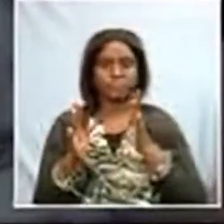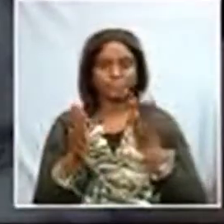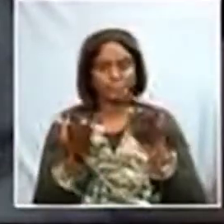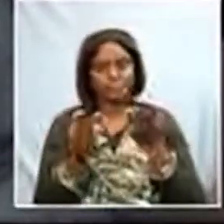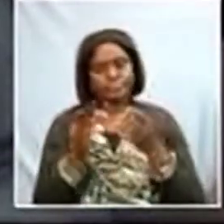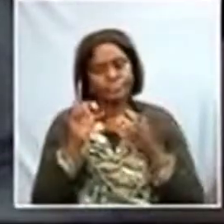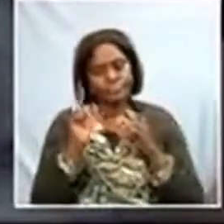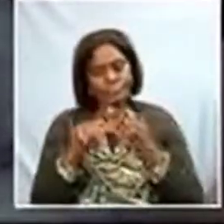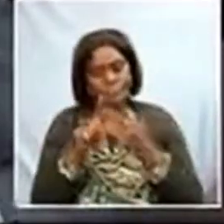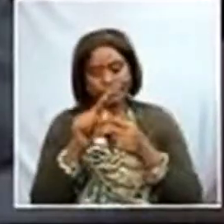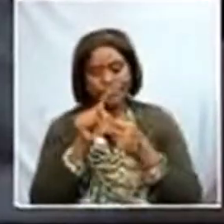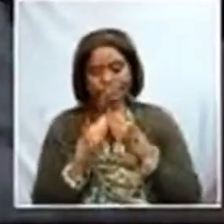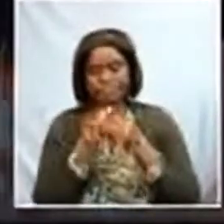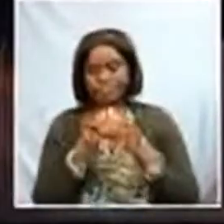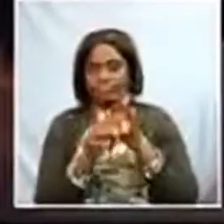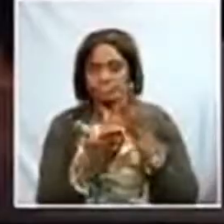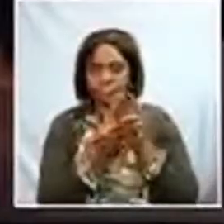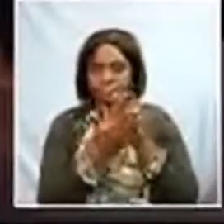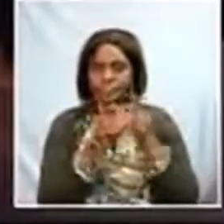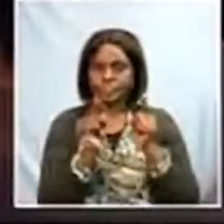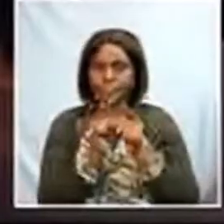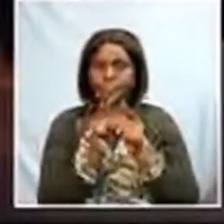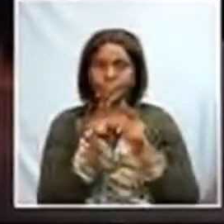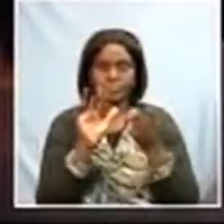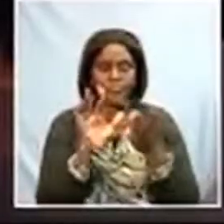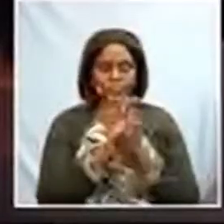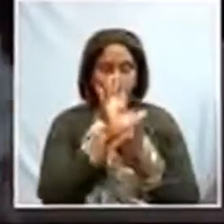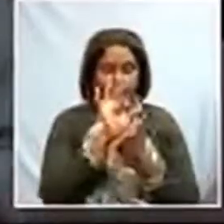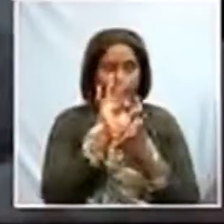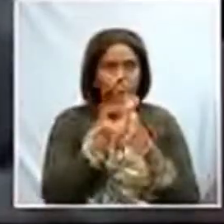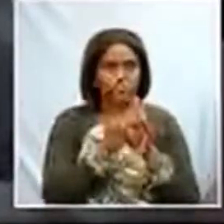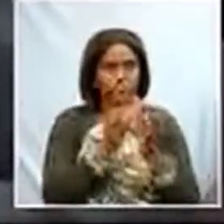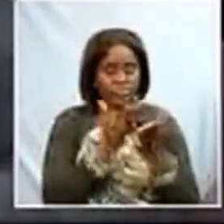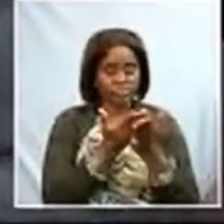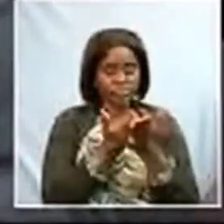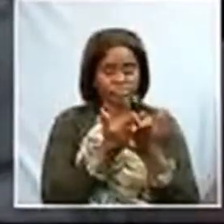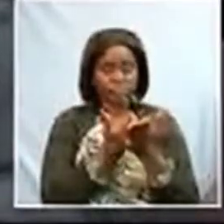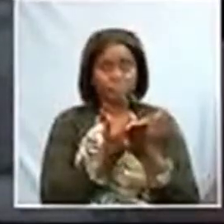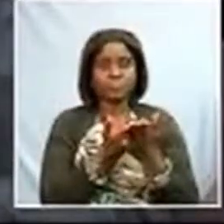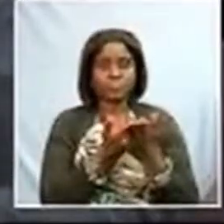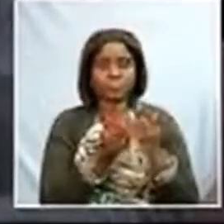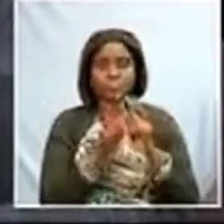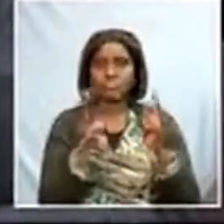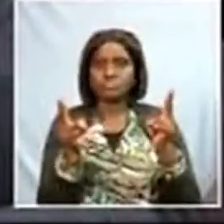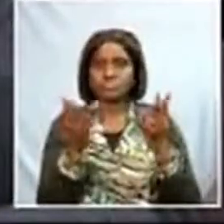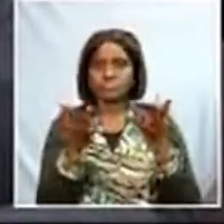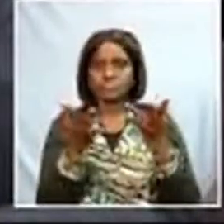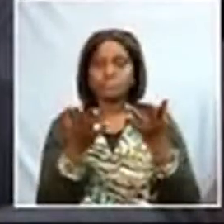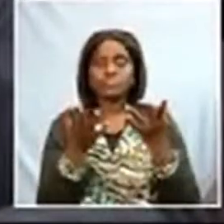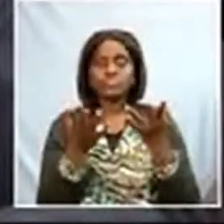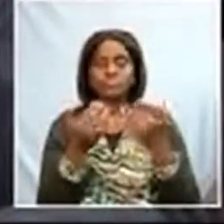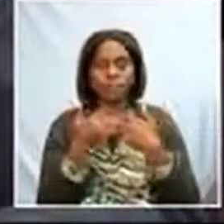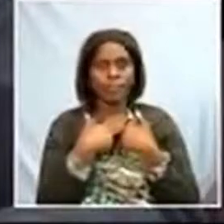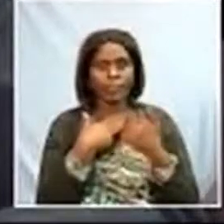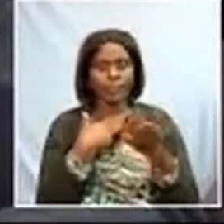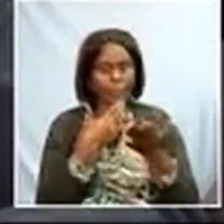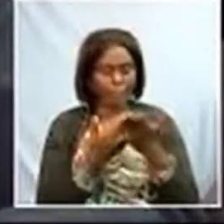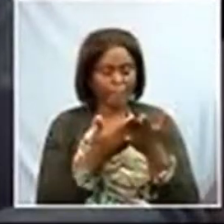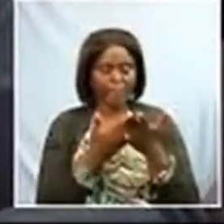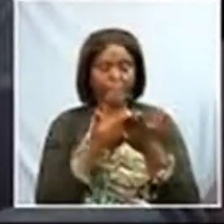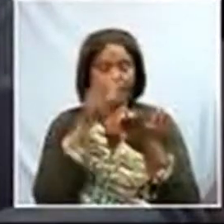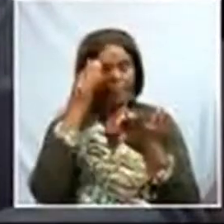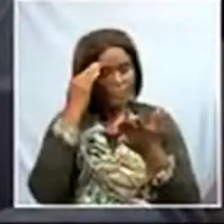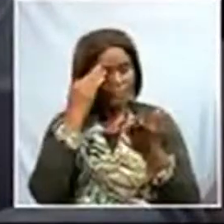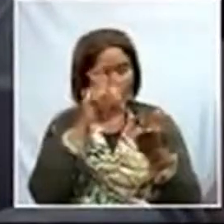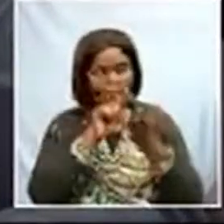is on the addendum, on the page 9 in the addendum. So, of course, there's a low recovery